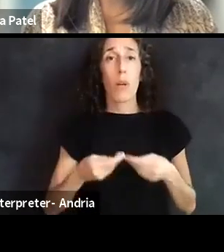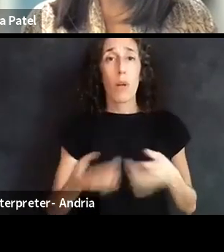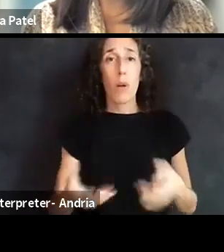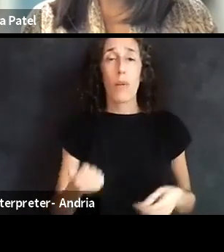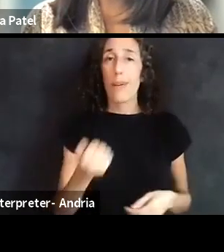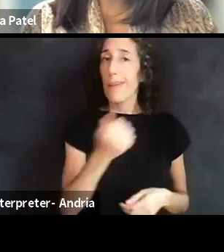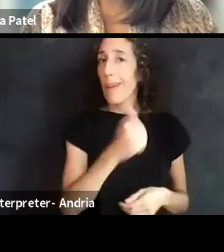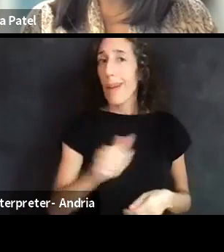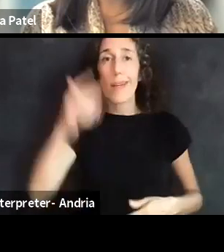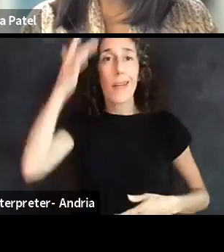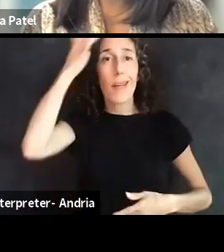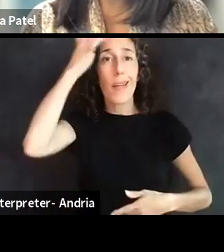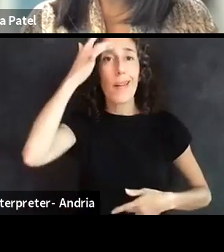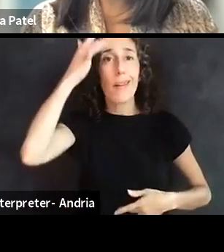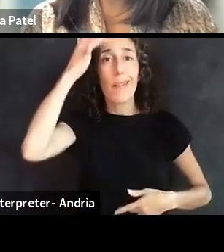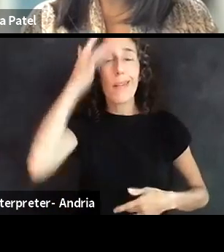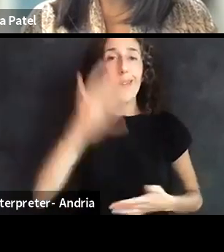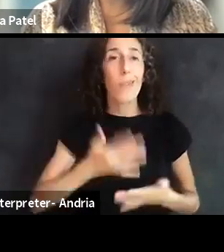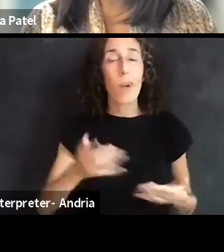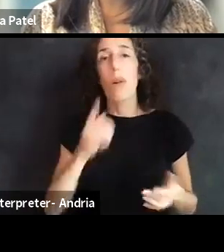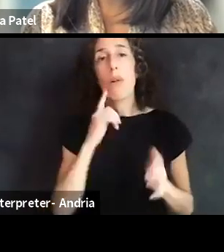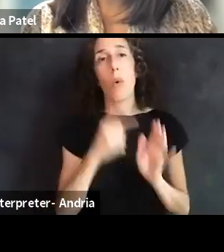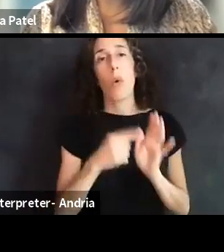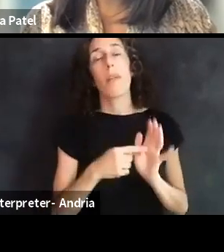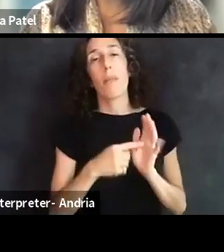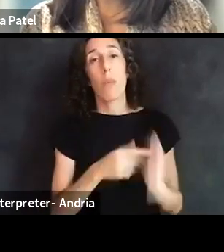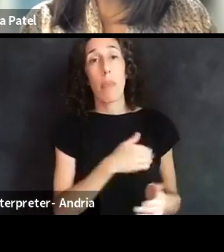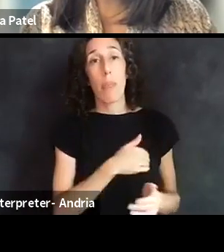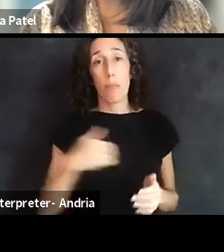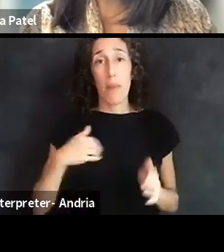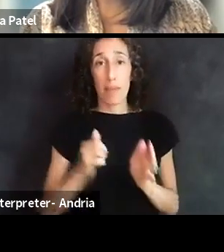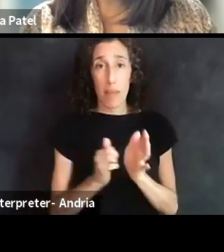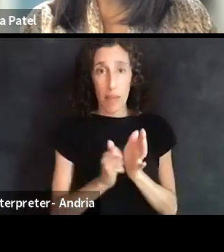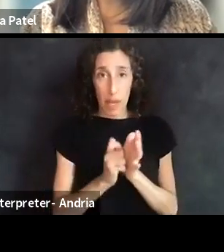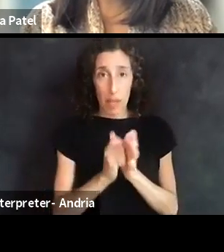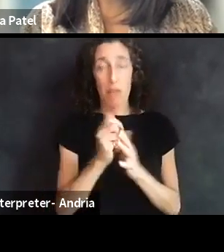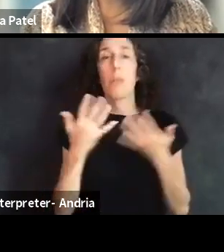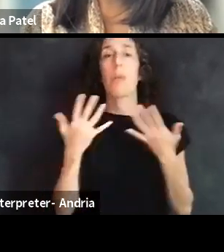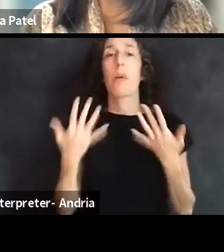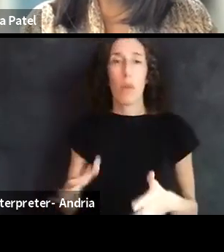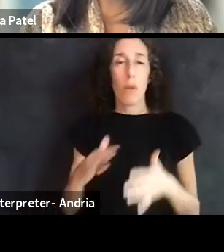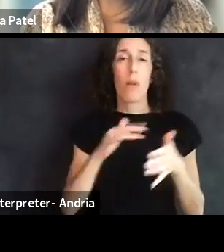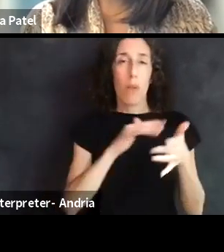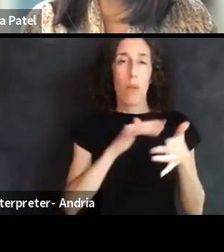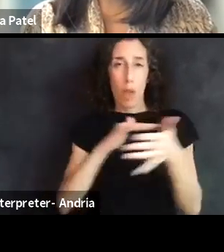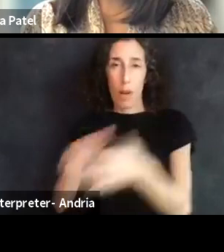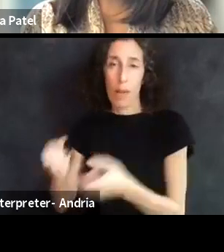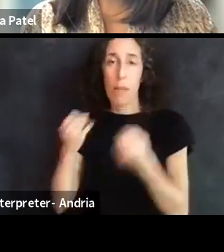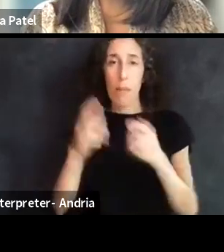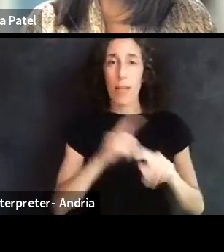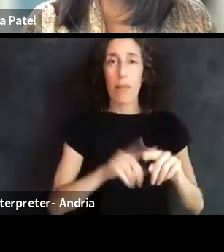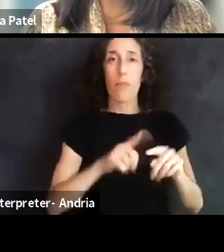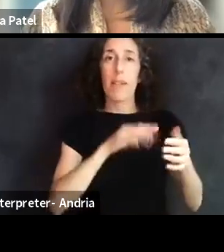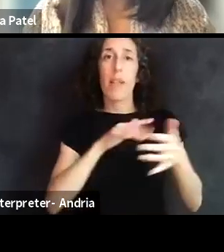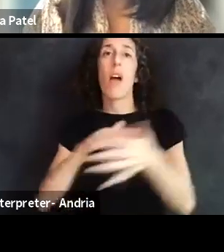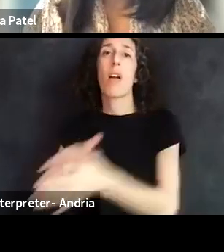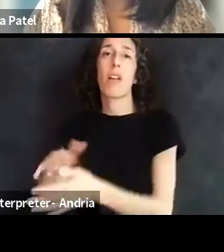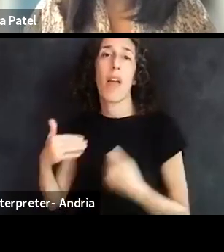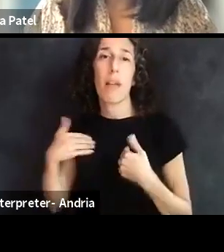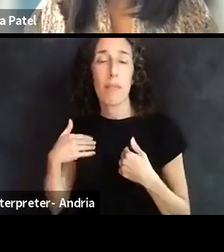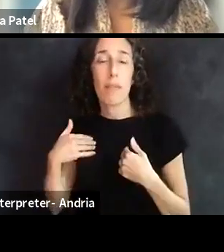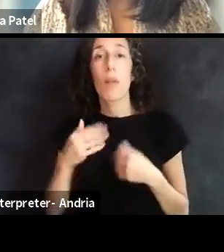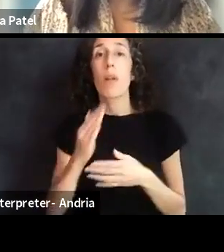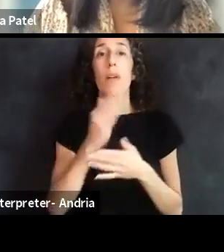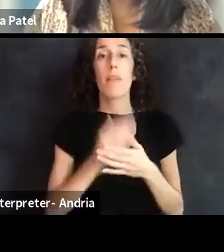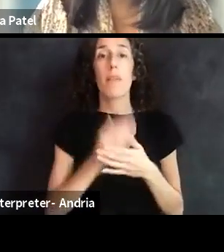think it's the best model right now. It's been studied so much, right? There are a couple of genes that have put people at really high risk for